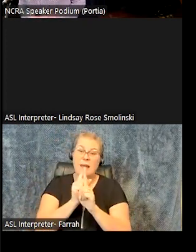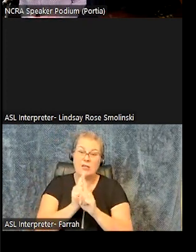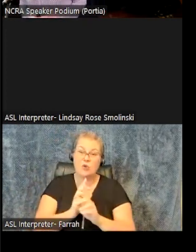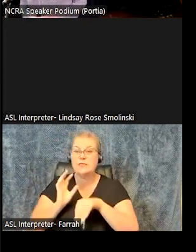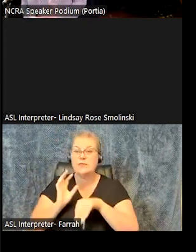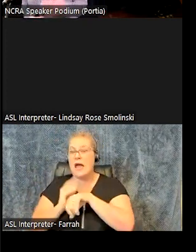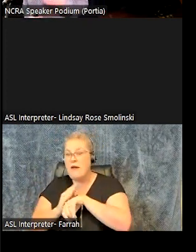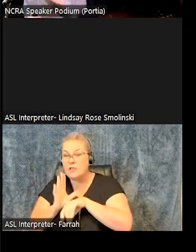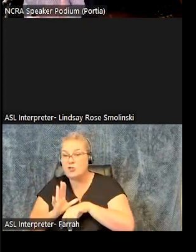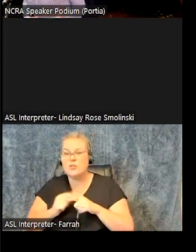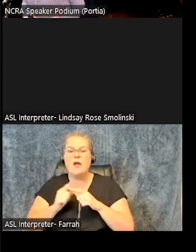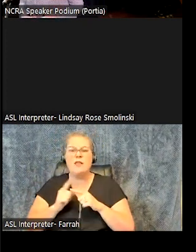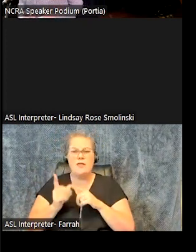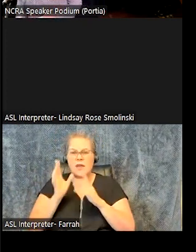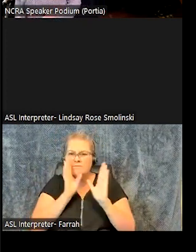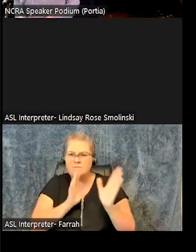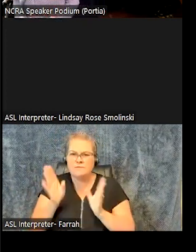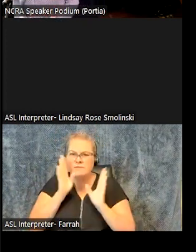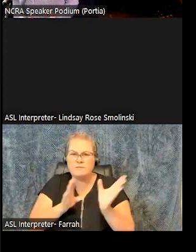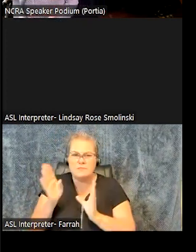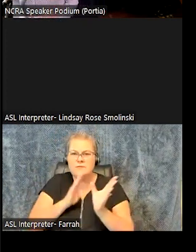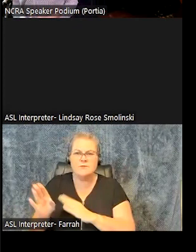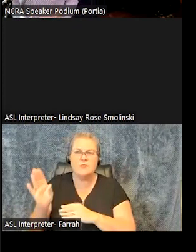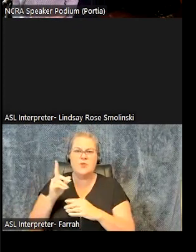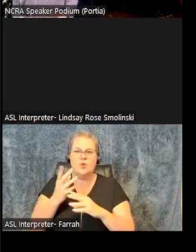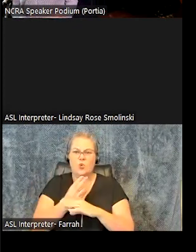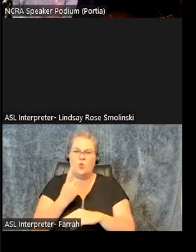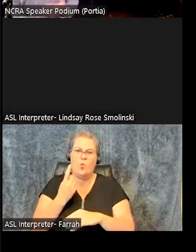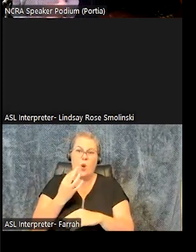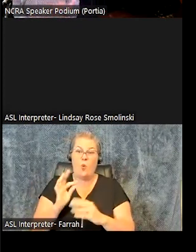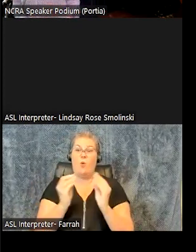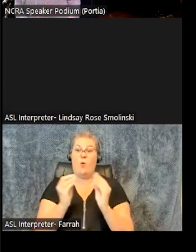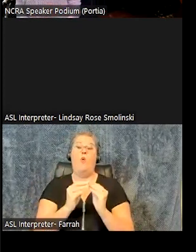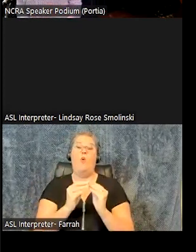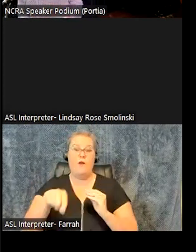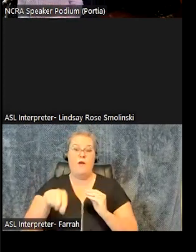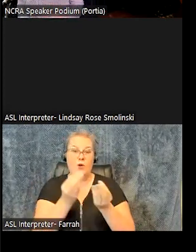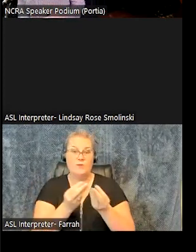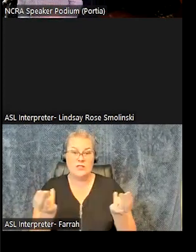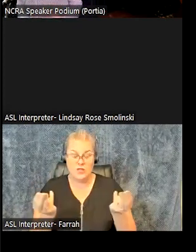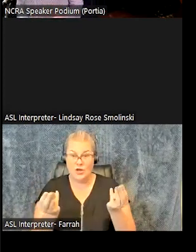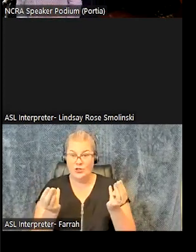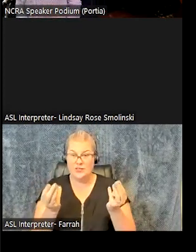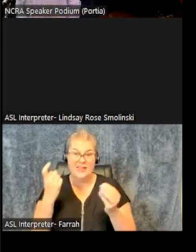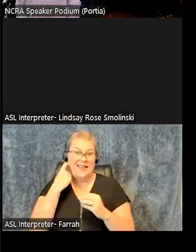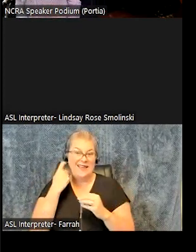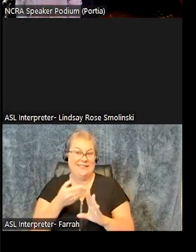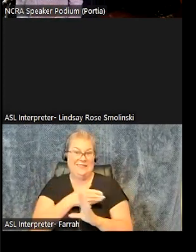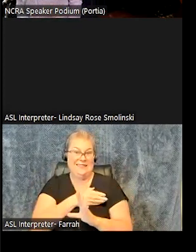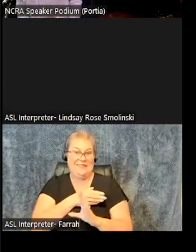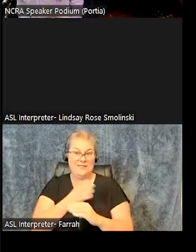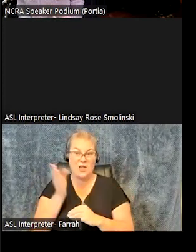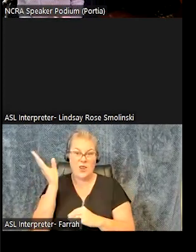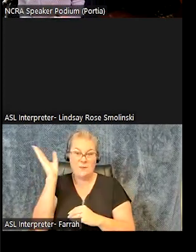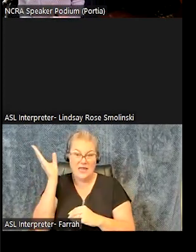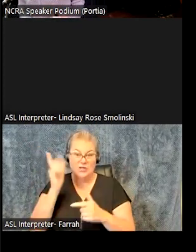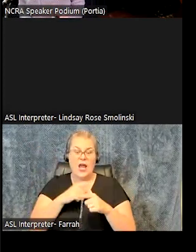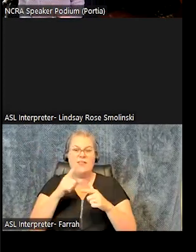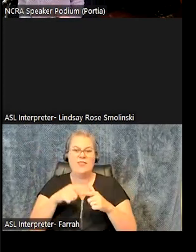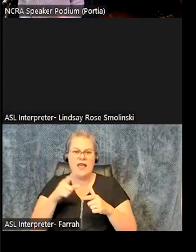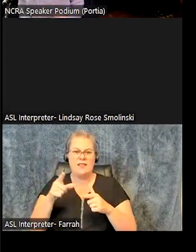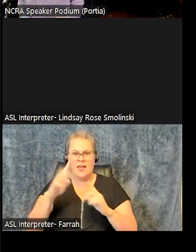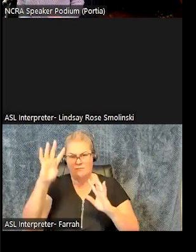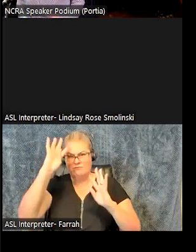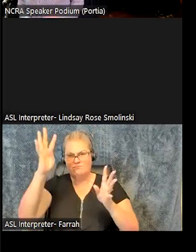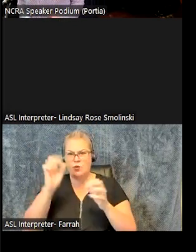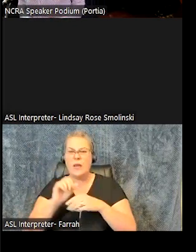together plans to use one or more of the materials that they heard in that initial pitch and come up with a business plan that they then submit to